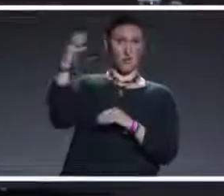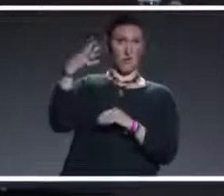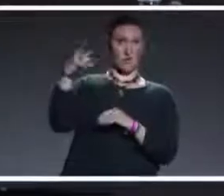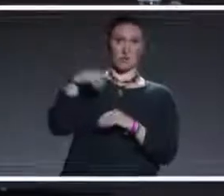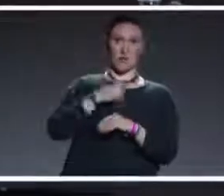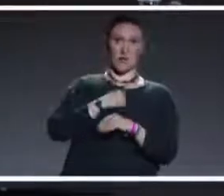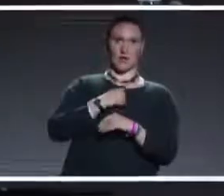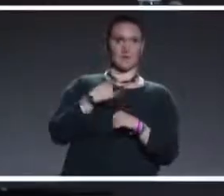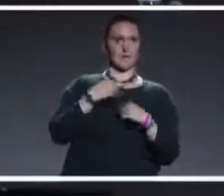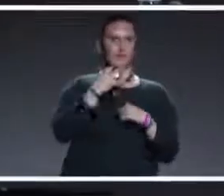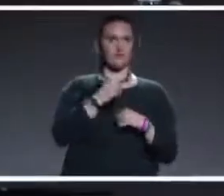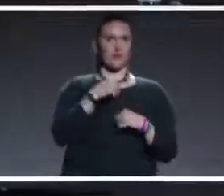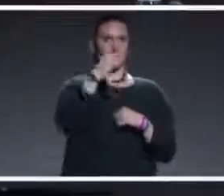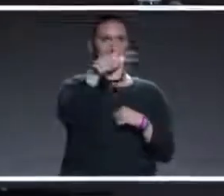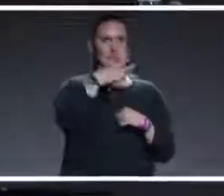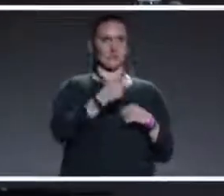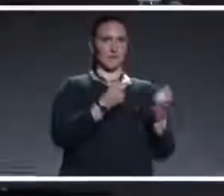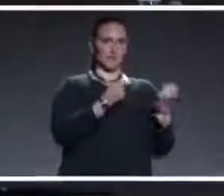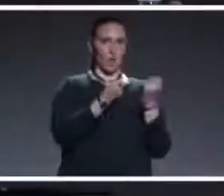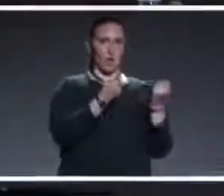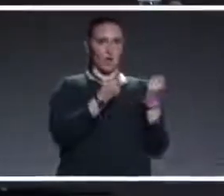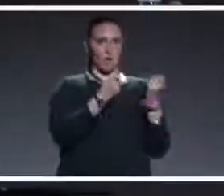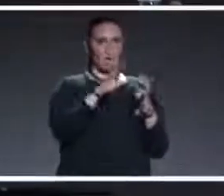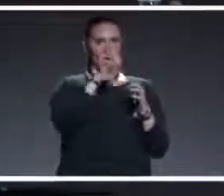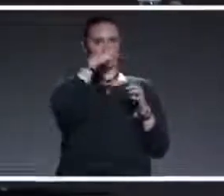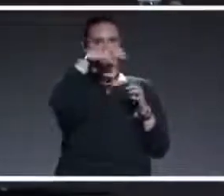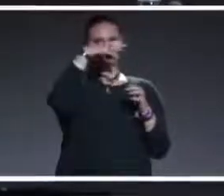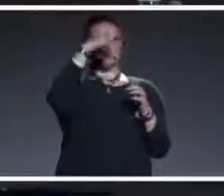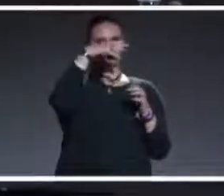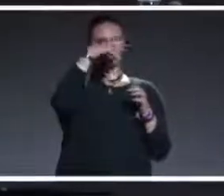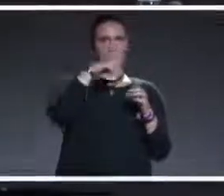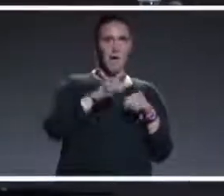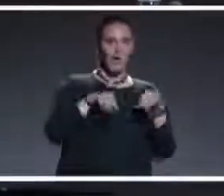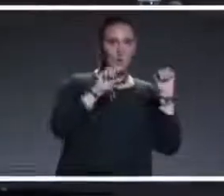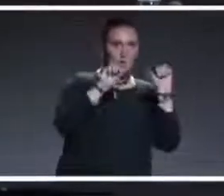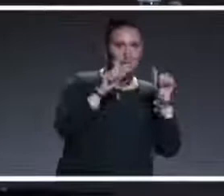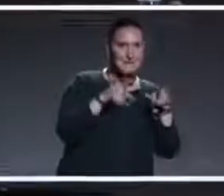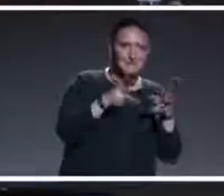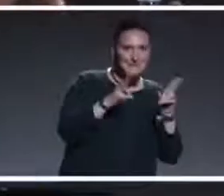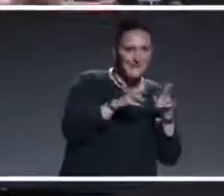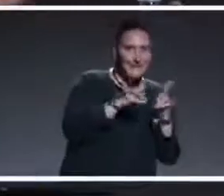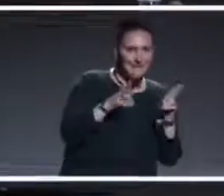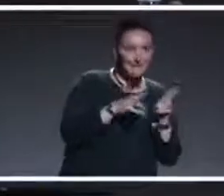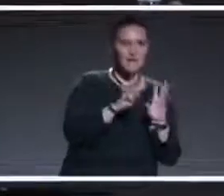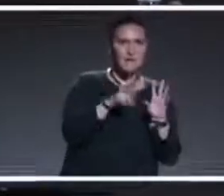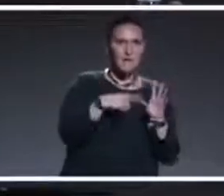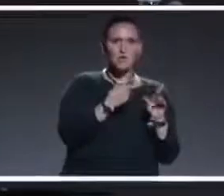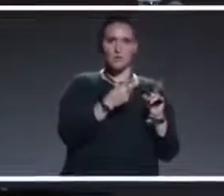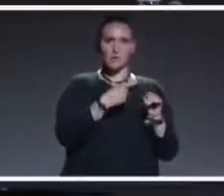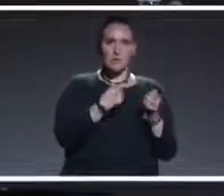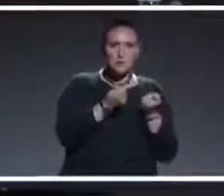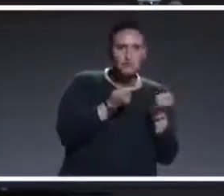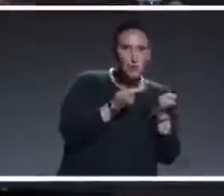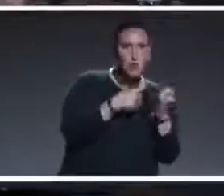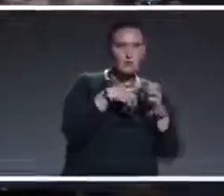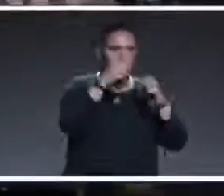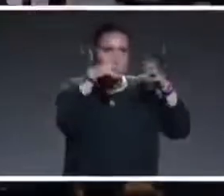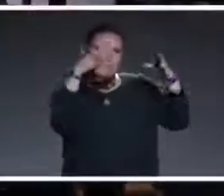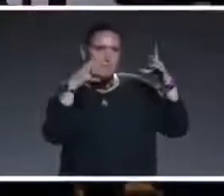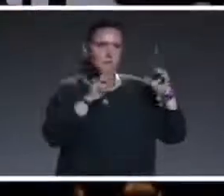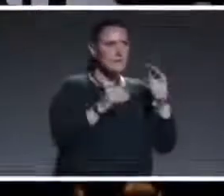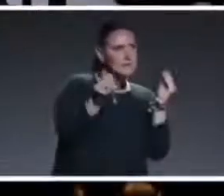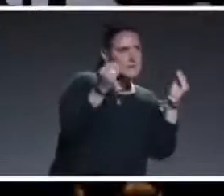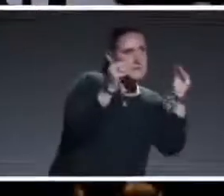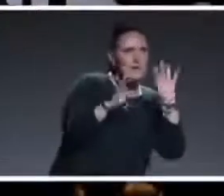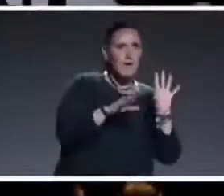over light. I loved to model things and make things perfect and glints and gleams and this